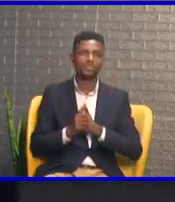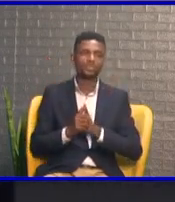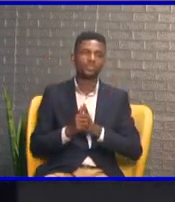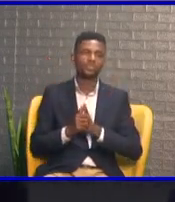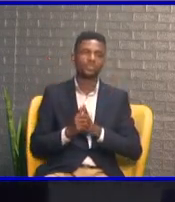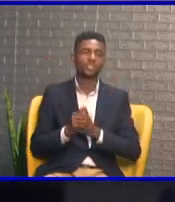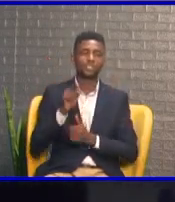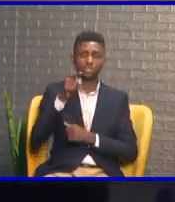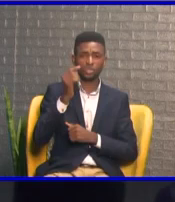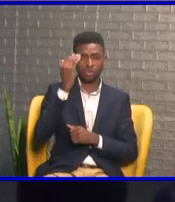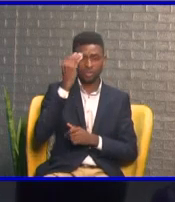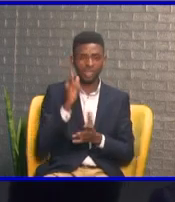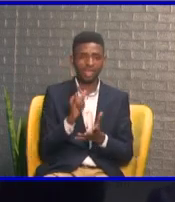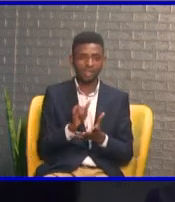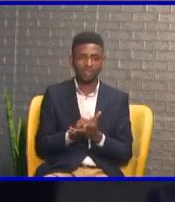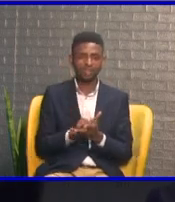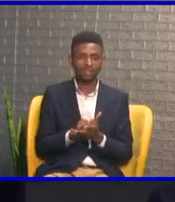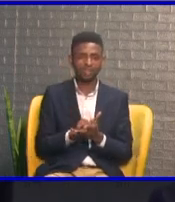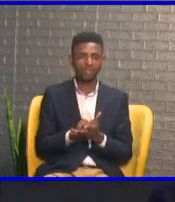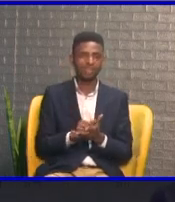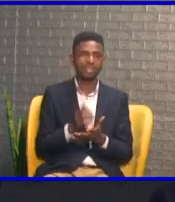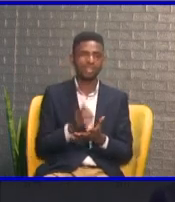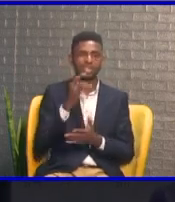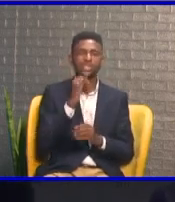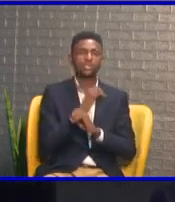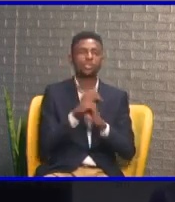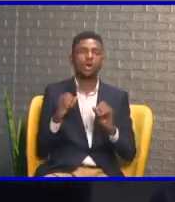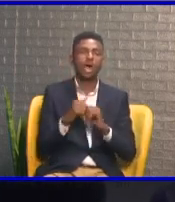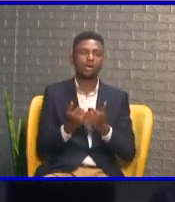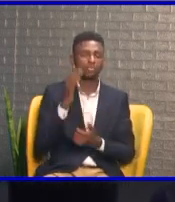Do you know, there's no how you will not shout.